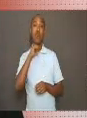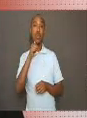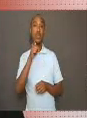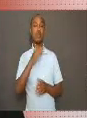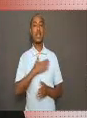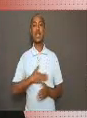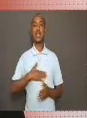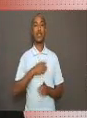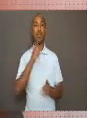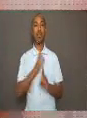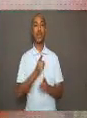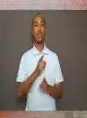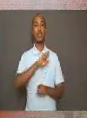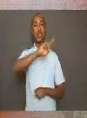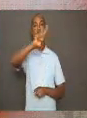your answers.